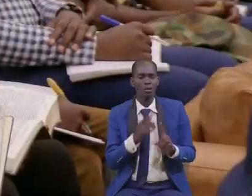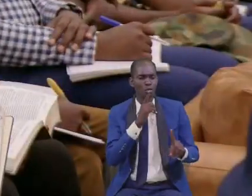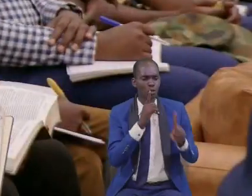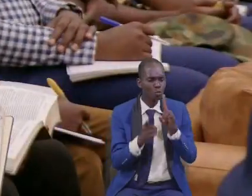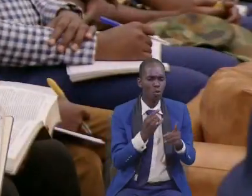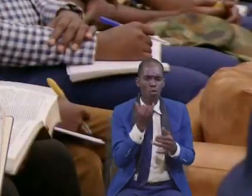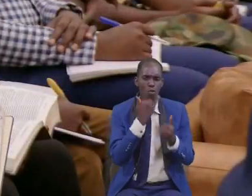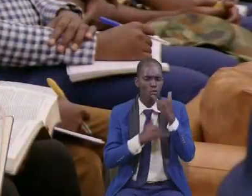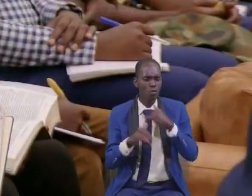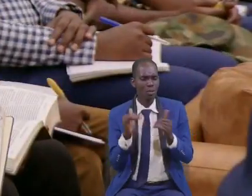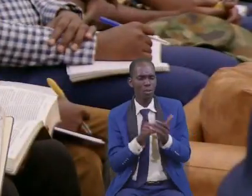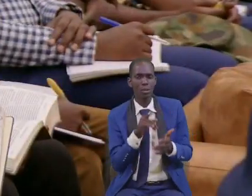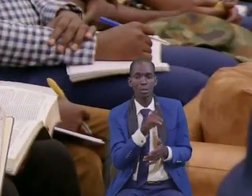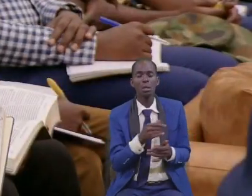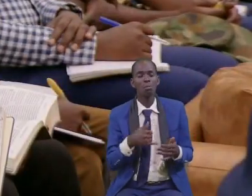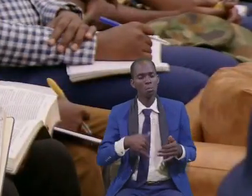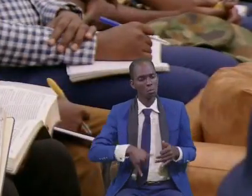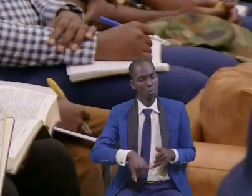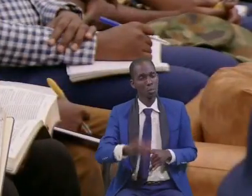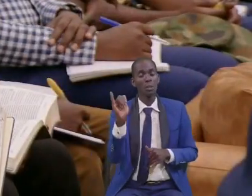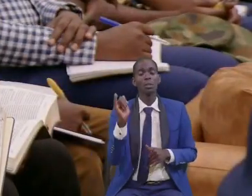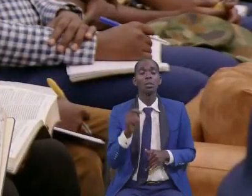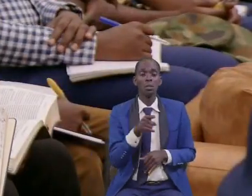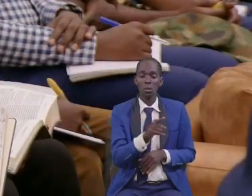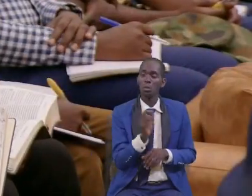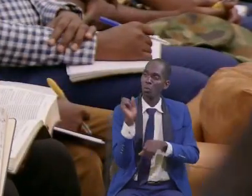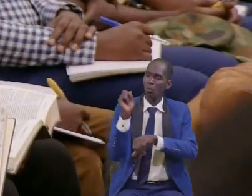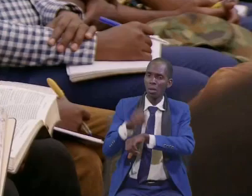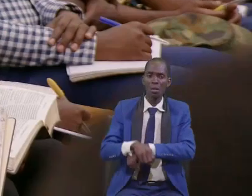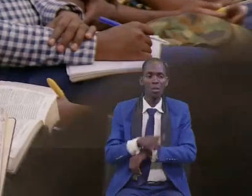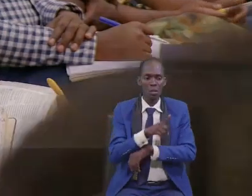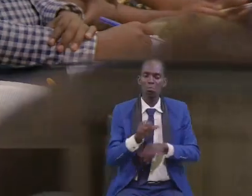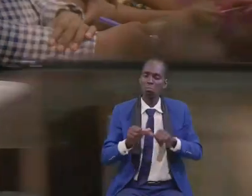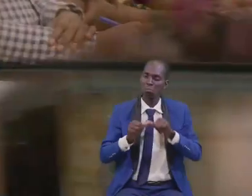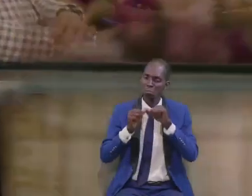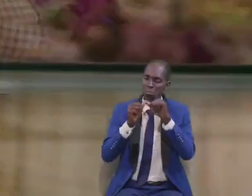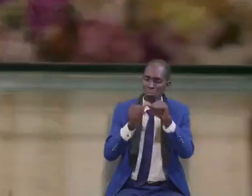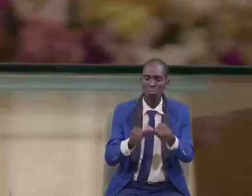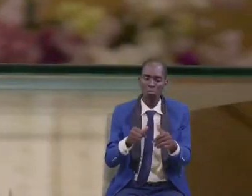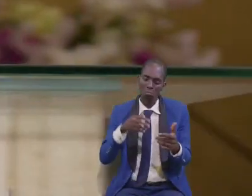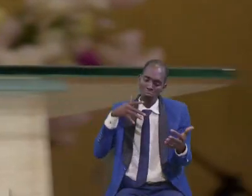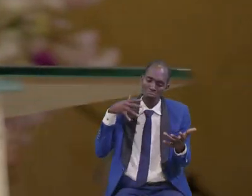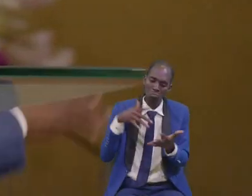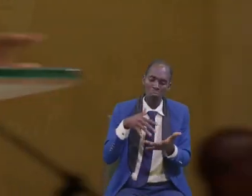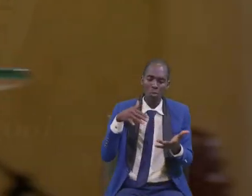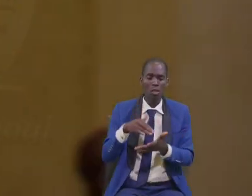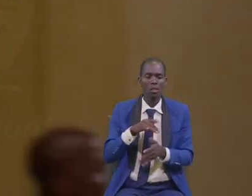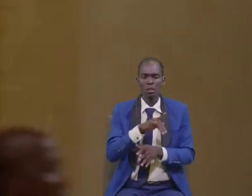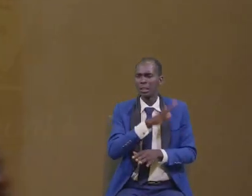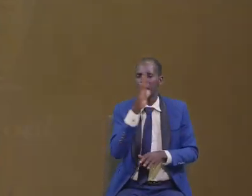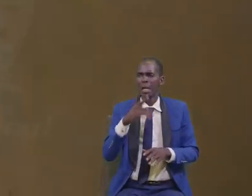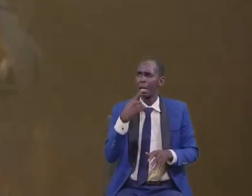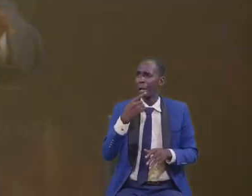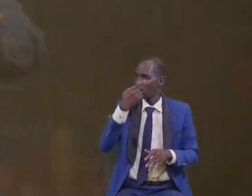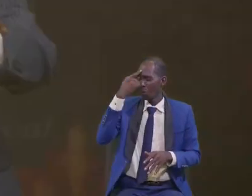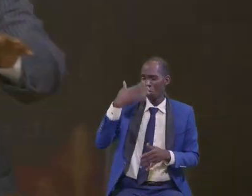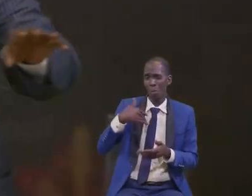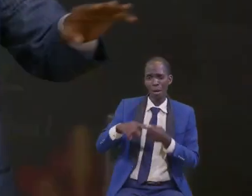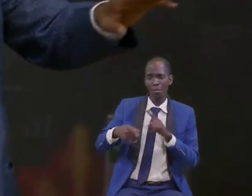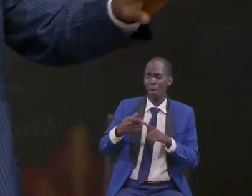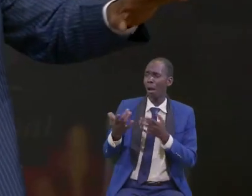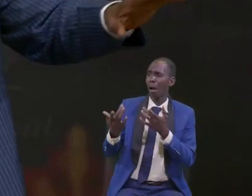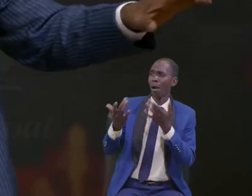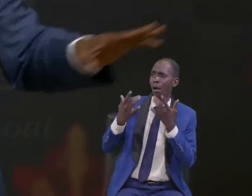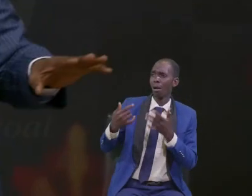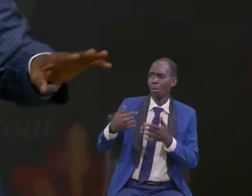too. And yet, they overcome, and they still continue their studies. They don't say, I will not go to school,